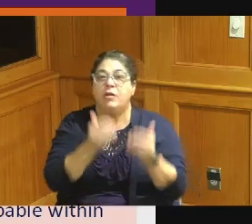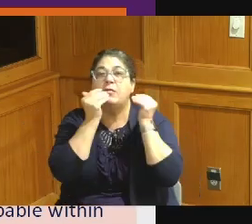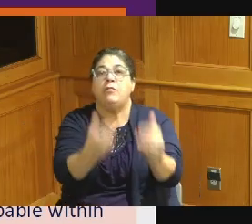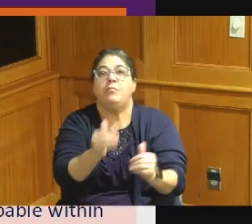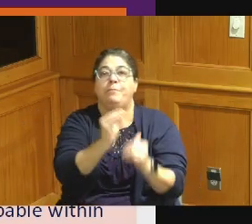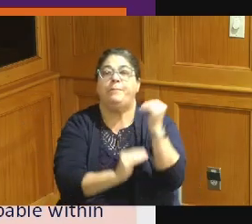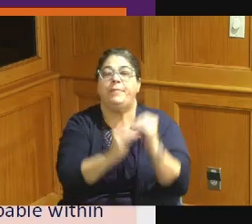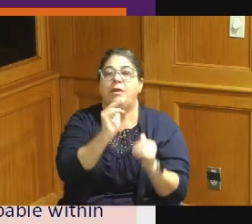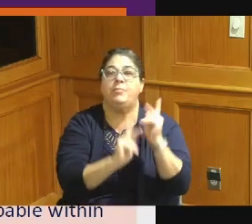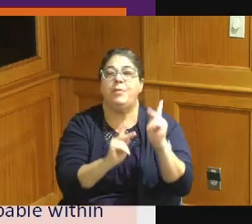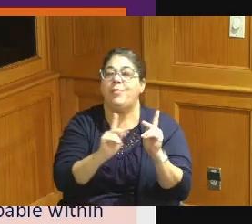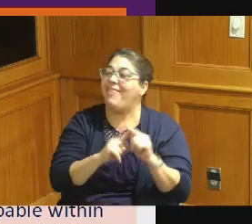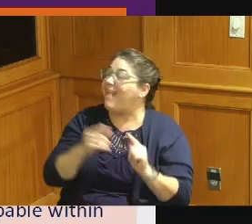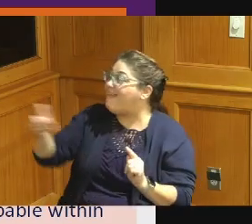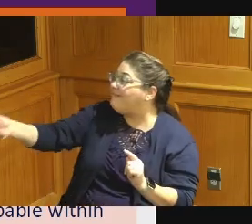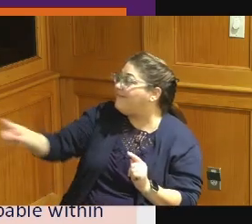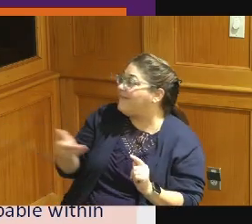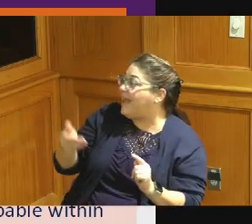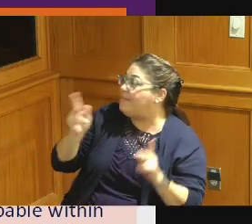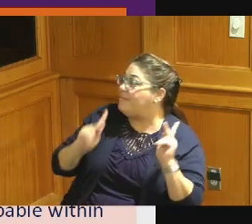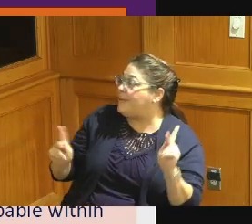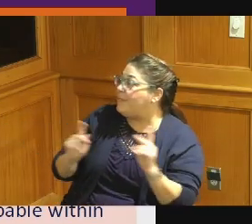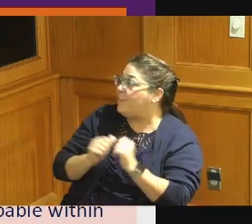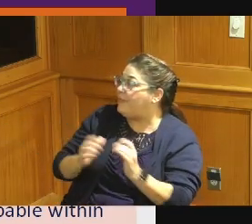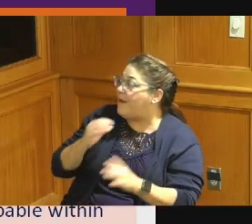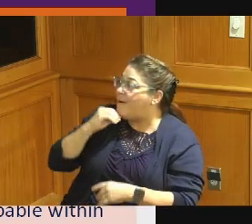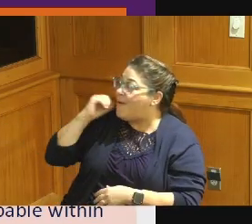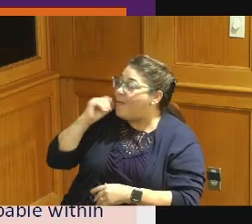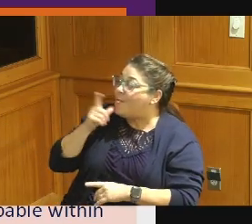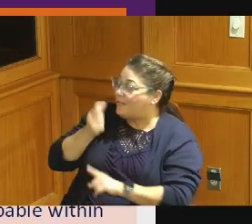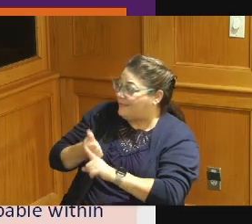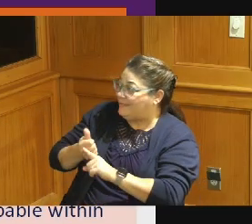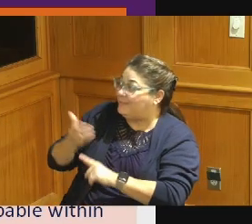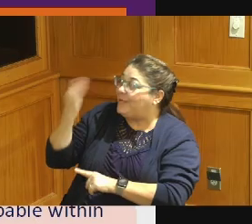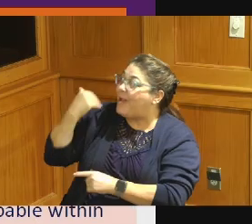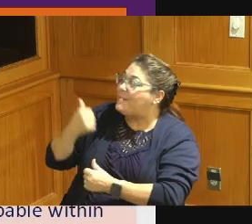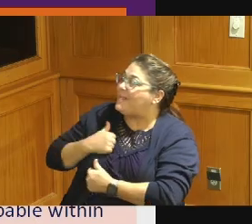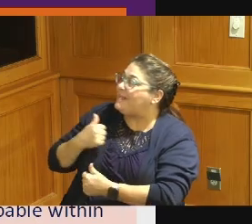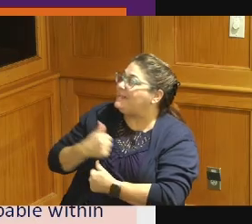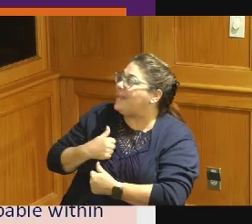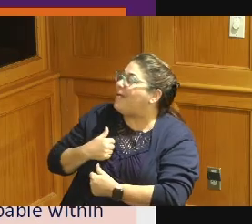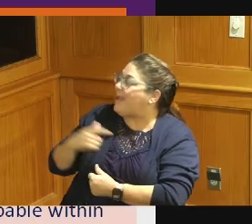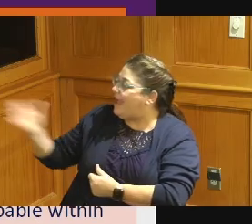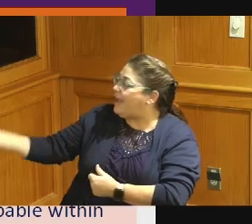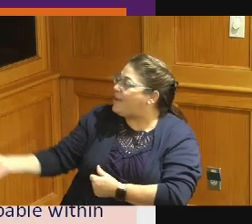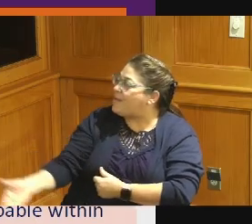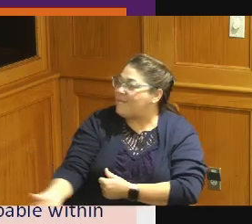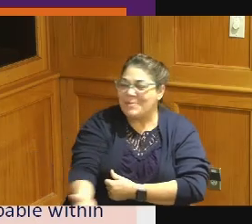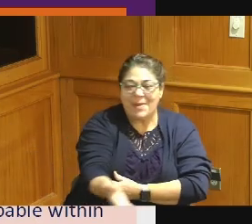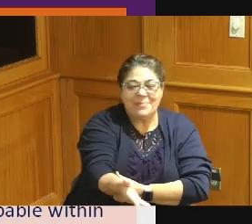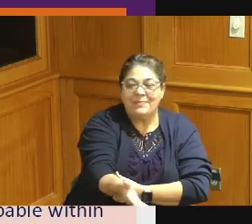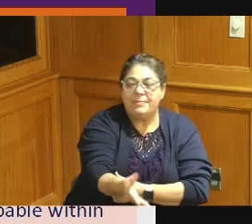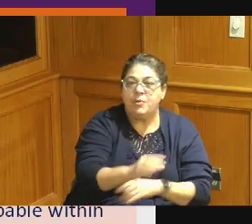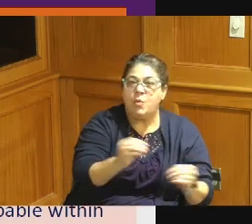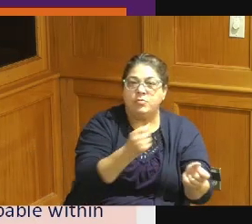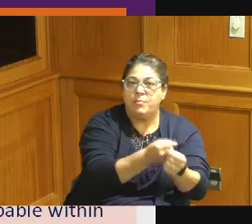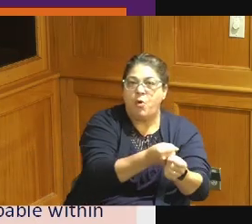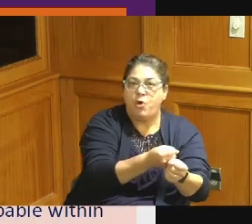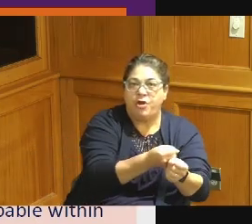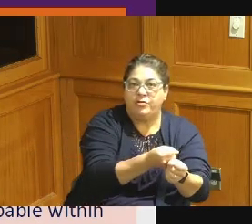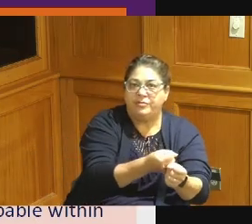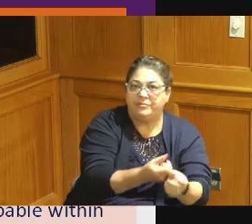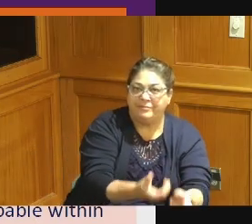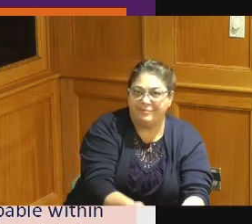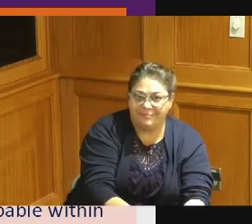invite veterans transitioning out of homelessness into it, and then not have the right supports for them for what they need when they're there. And